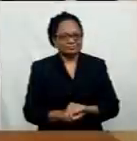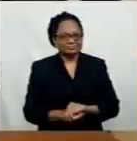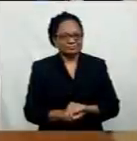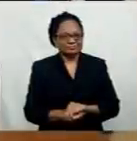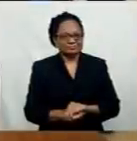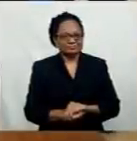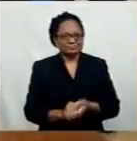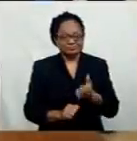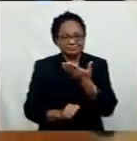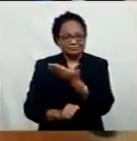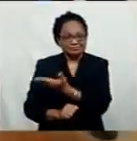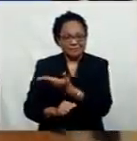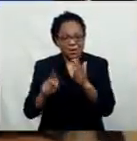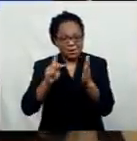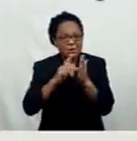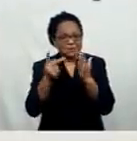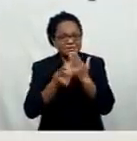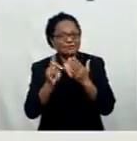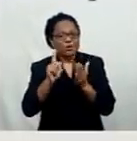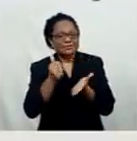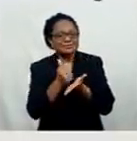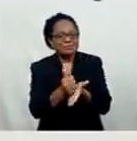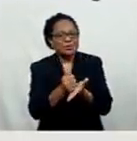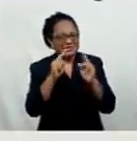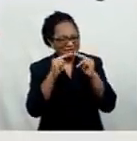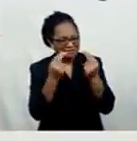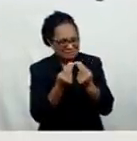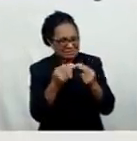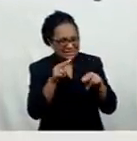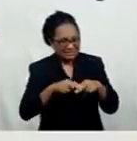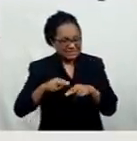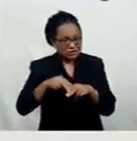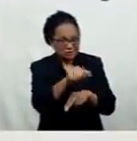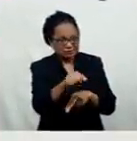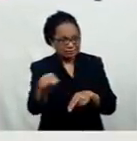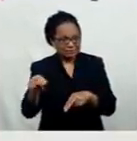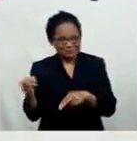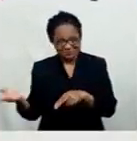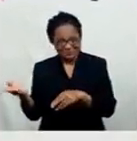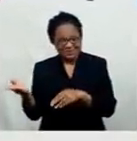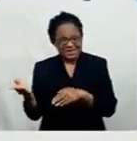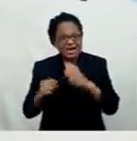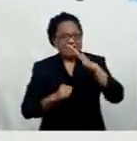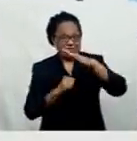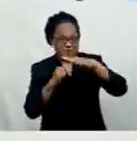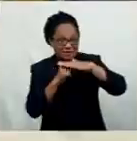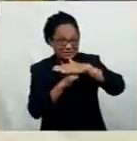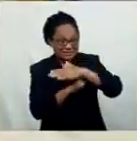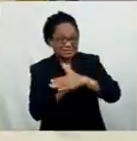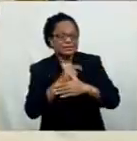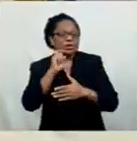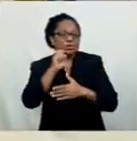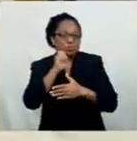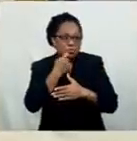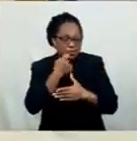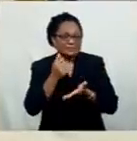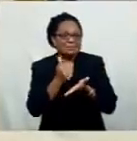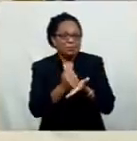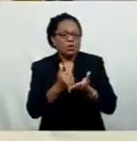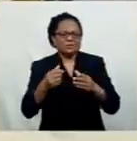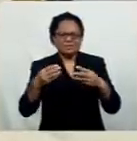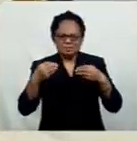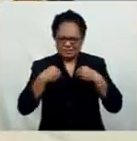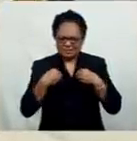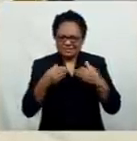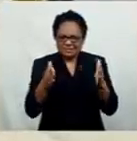To carry out the projects to support Fijian families, the foundation will be supporting a number of SMEs through the procurement of items for